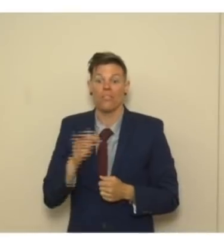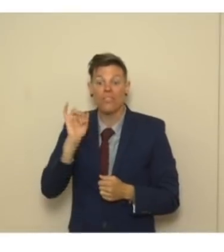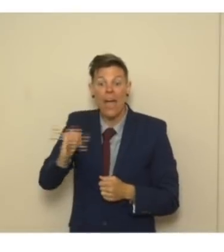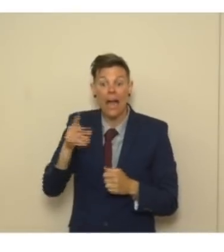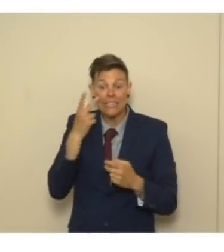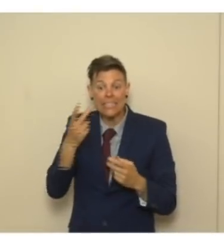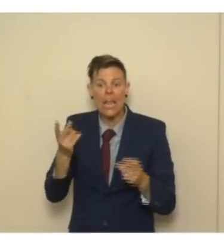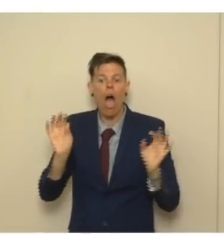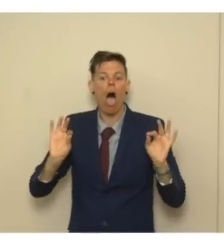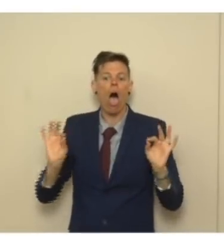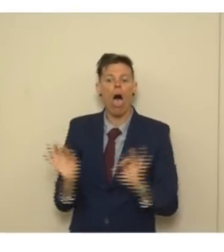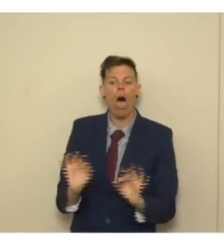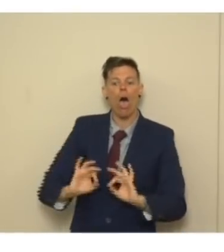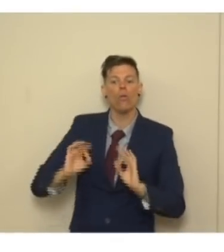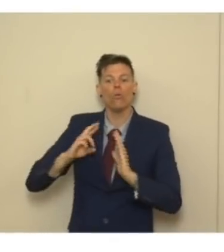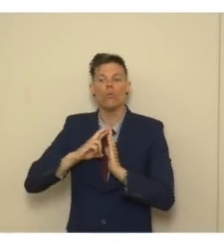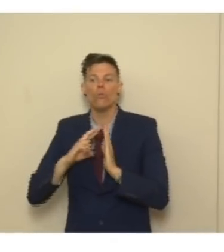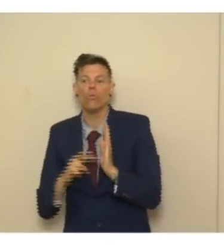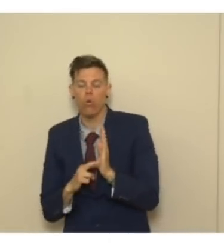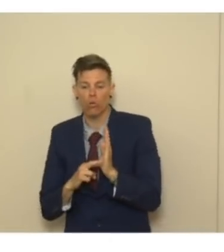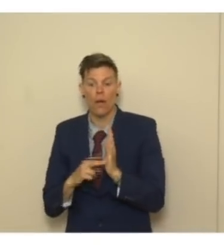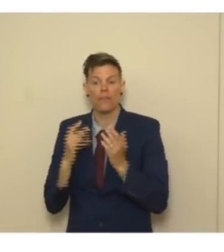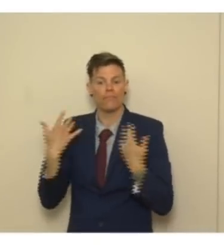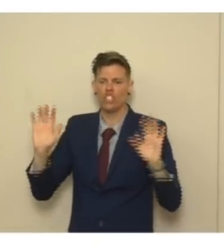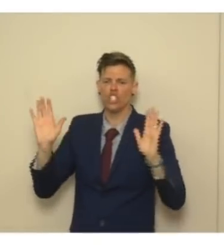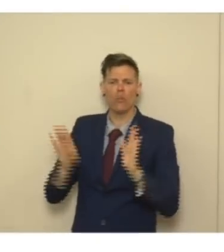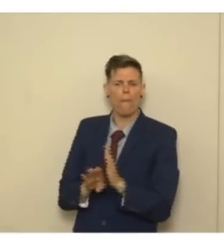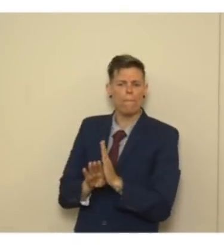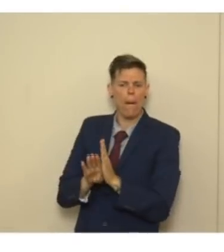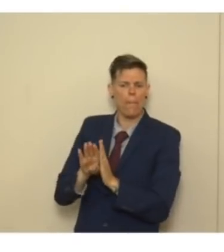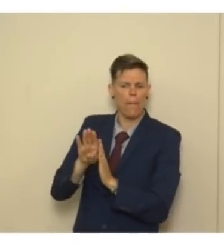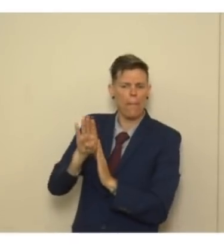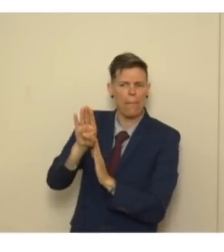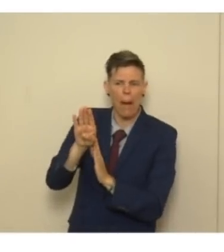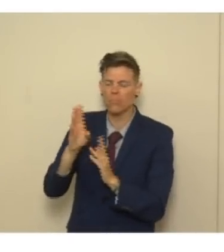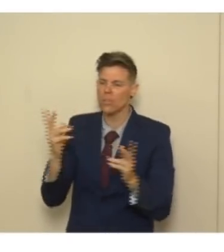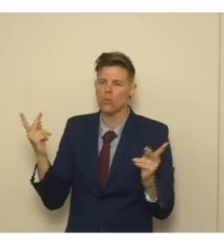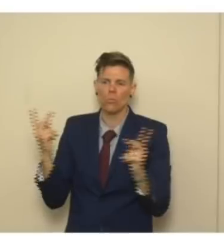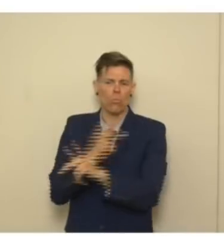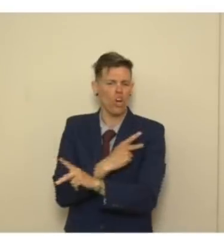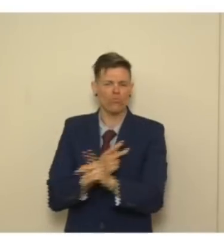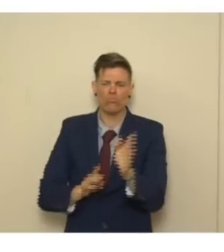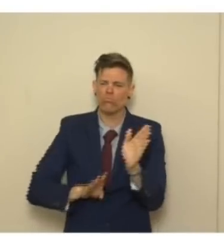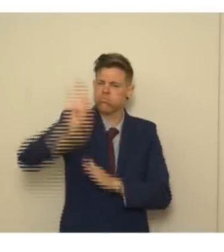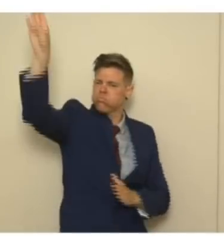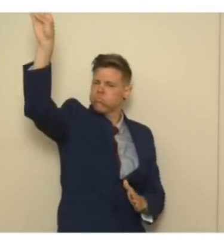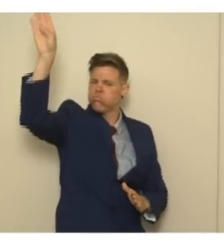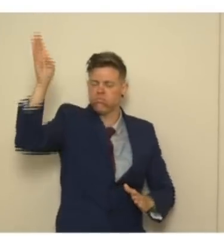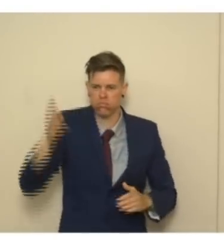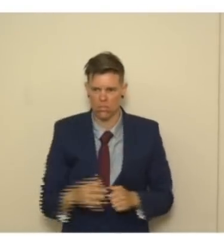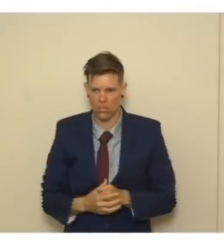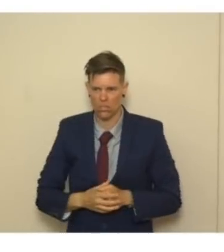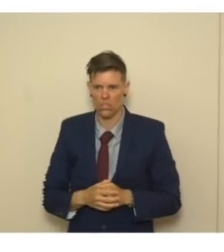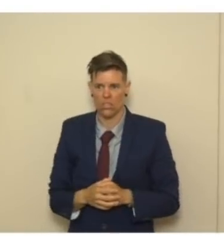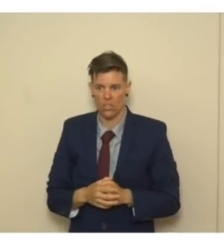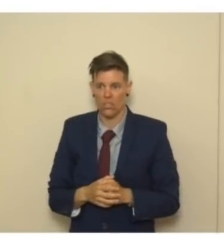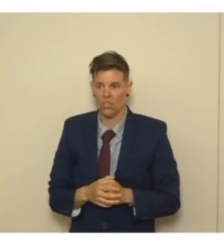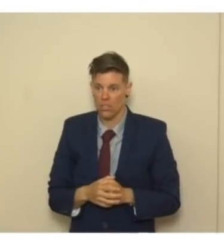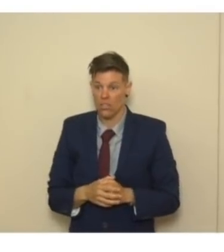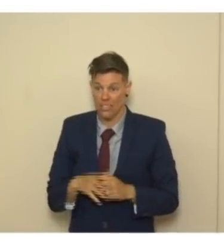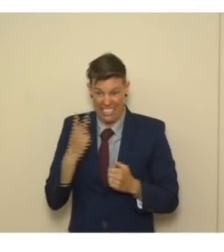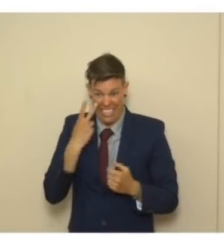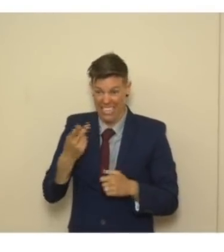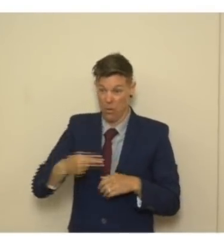completely took off. They took off so much that if you look closely, you can actually see spaces between the dots from day to day. The case rate is